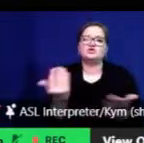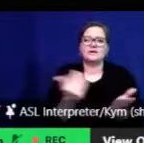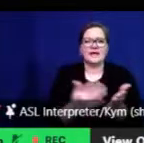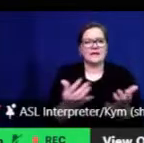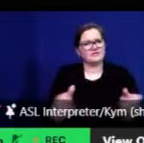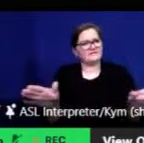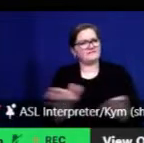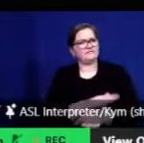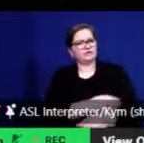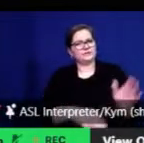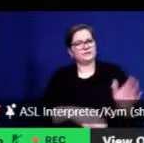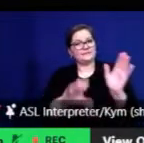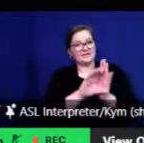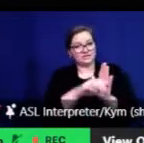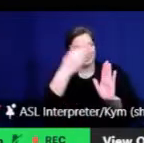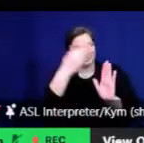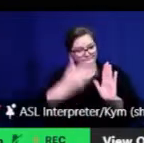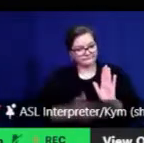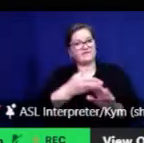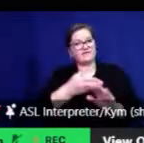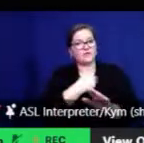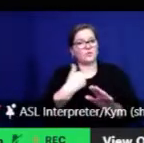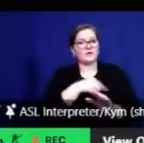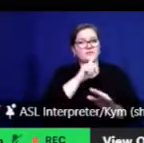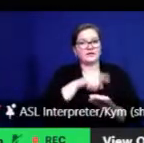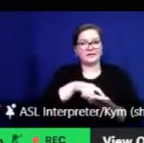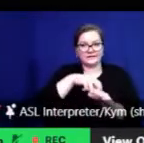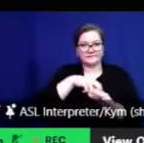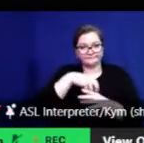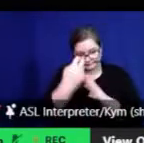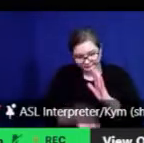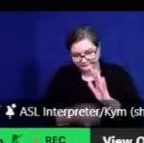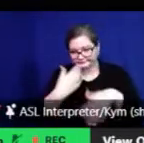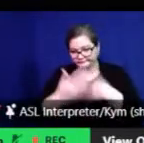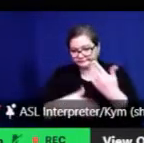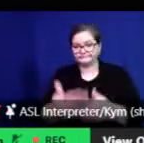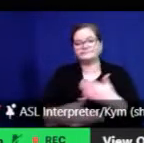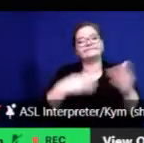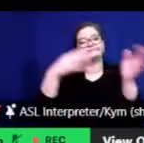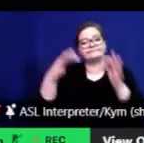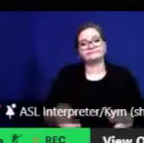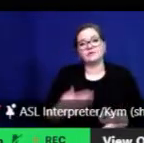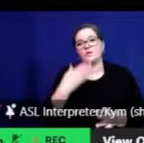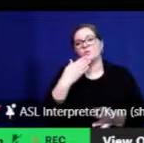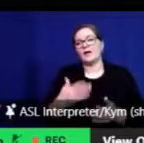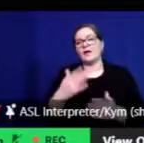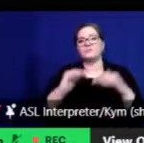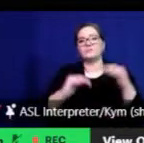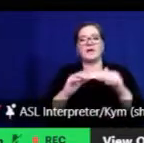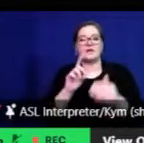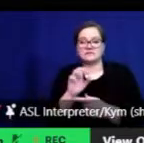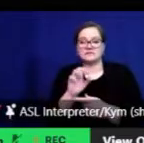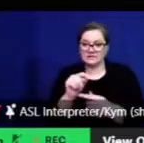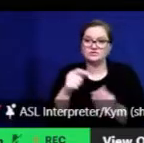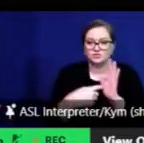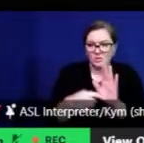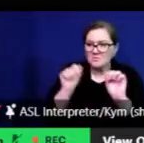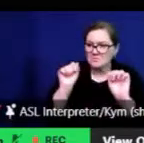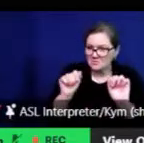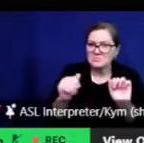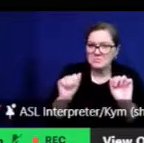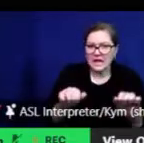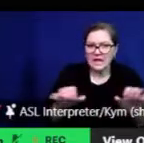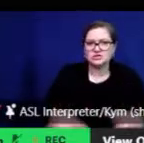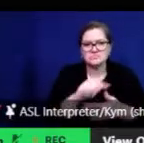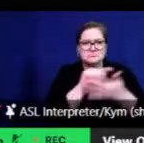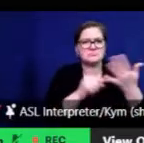before we really dive into, having a well-balanced diet, to show that there are more things that we can do to support our health